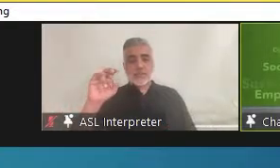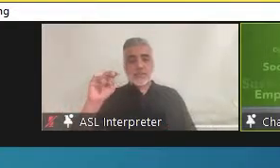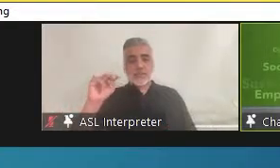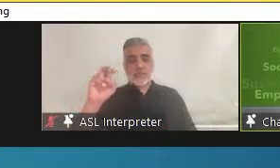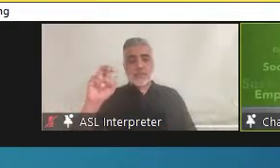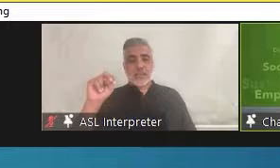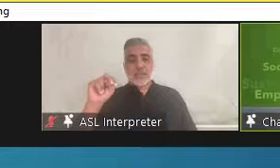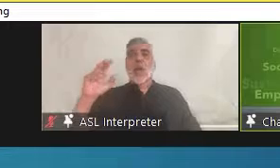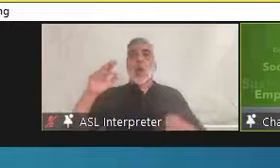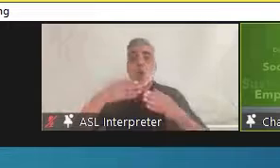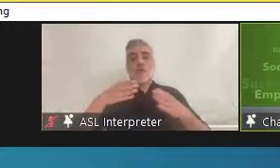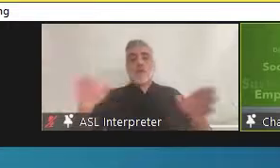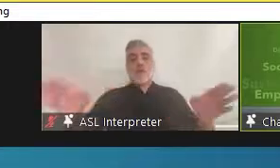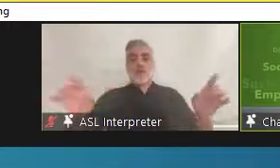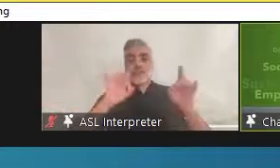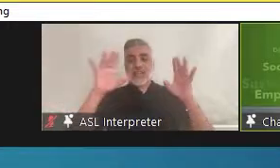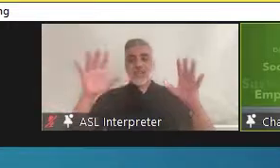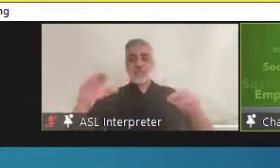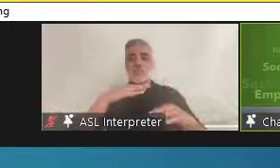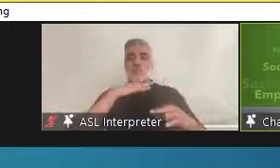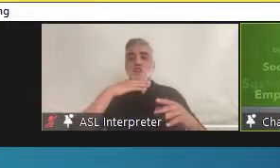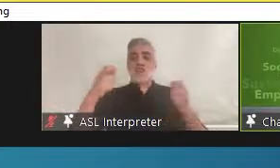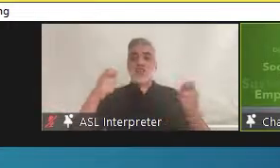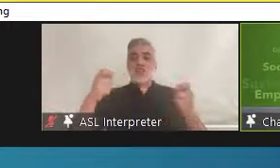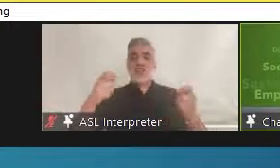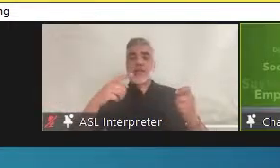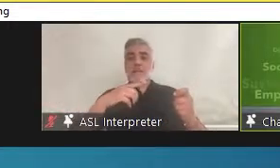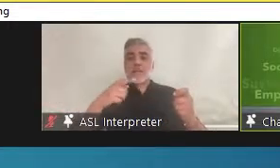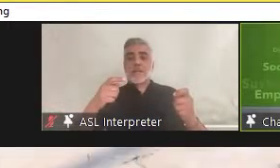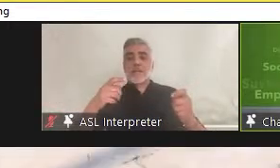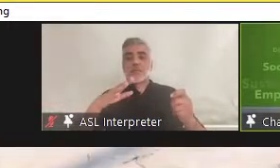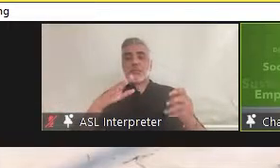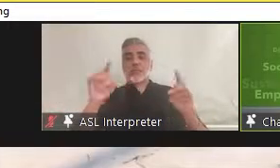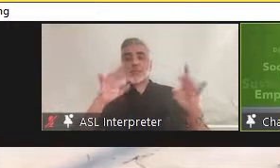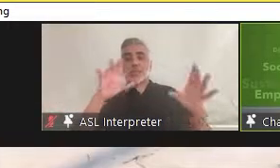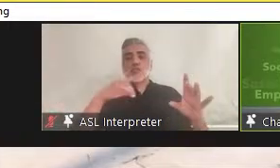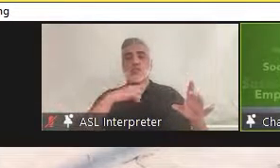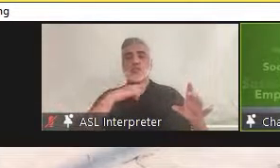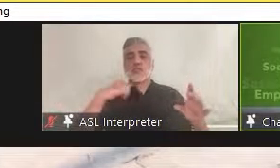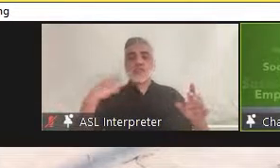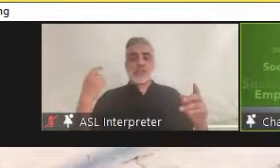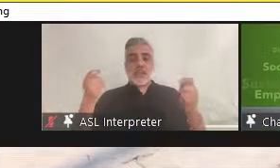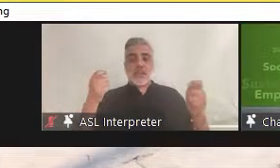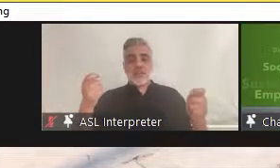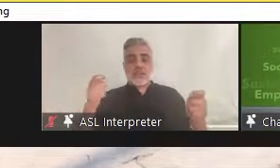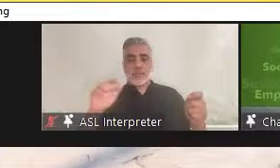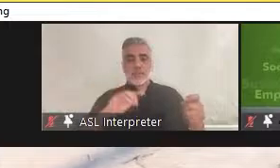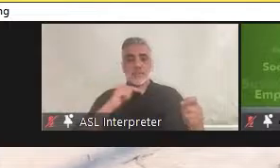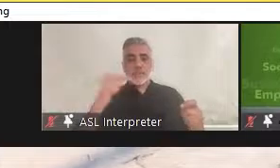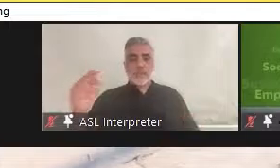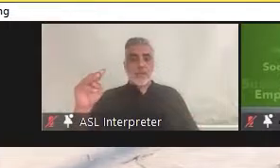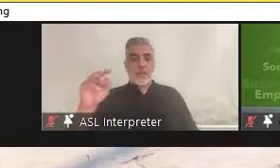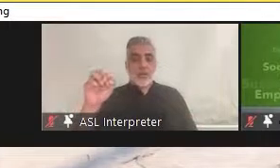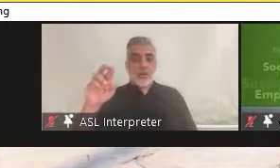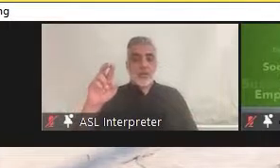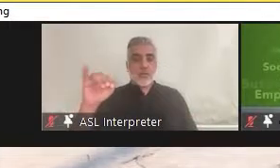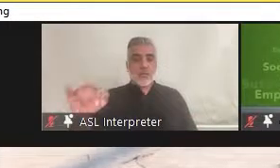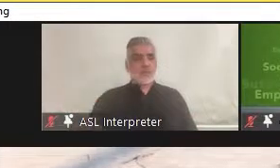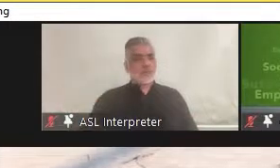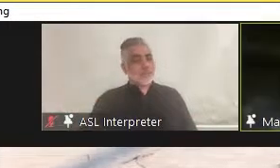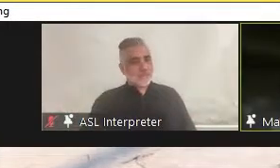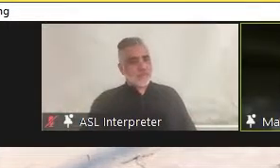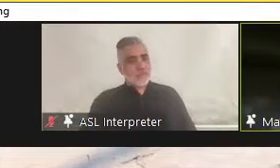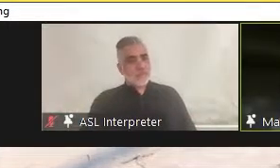overview of disaster risk management operations at the World Bank. Over to you, Mari. Thank you, Charlotte. Good morning,